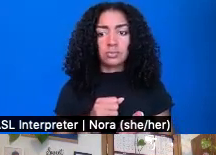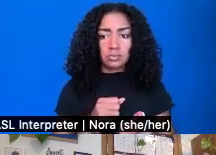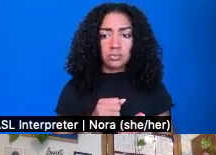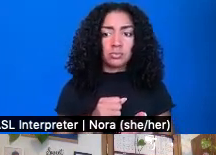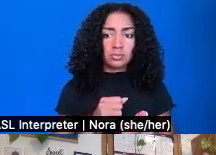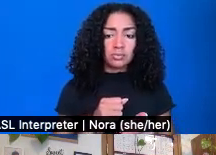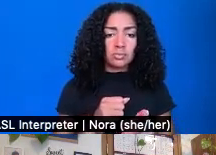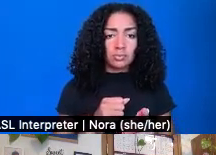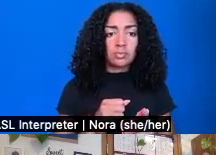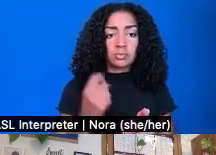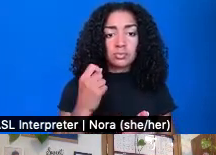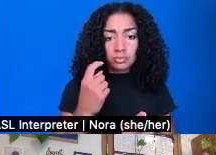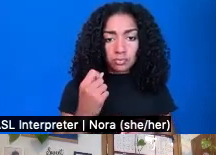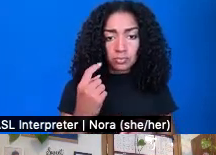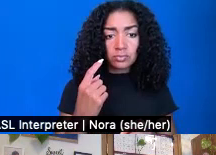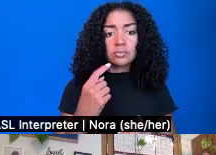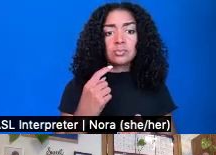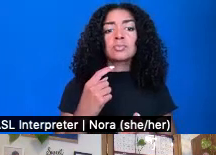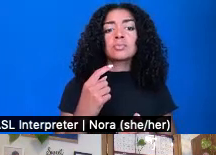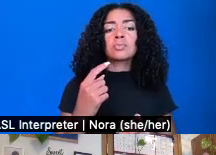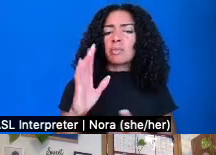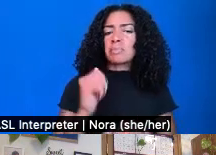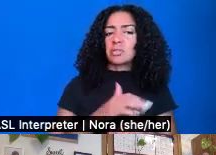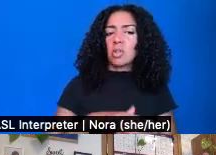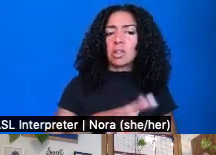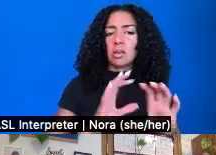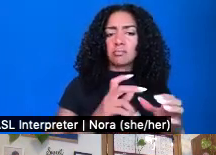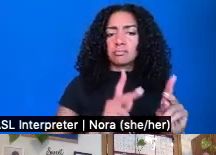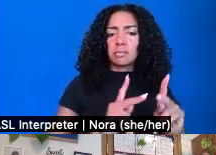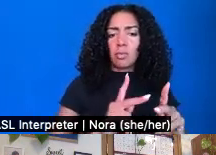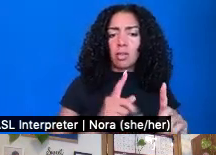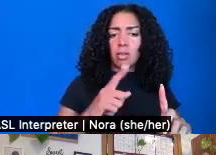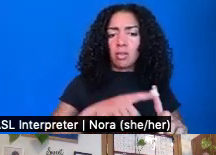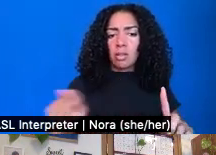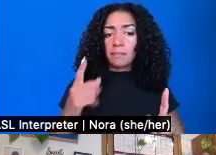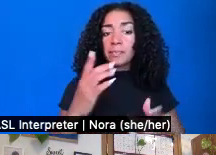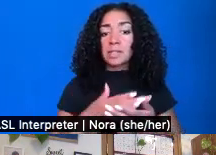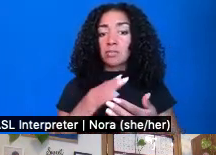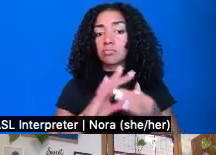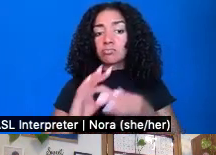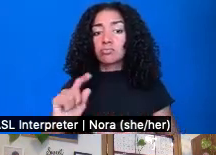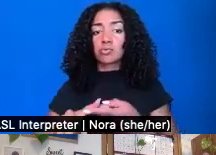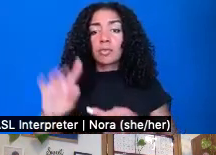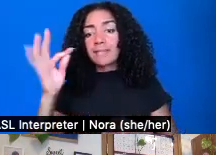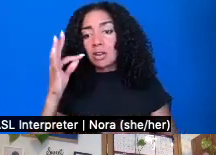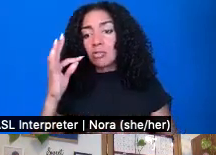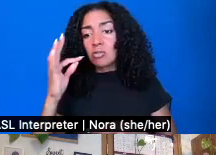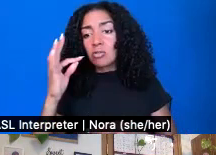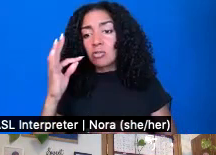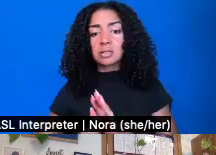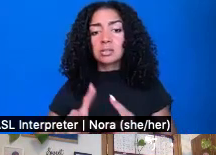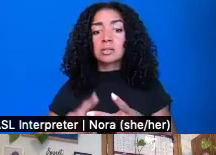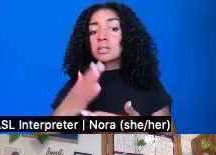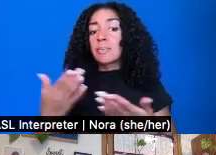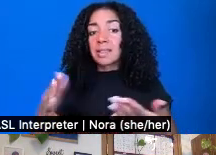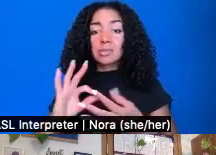about our federal policies, some of the assimilation stuff that we'll be talking about here in a little while.